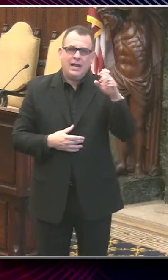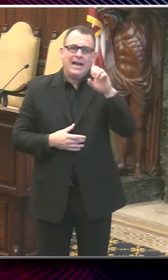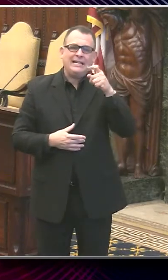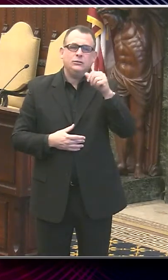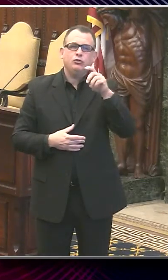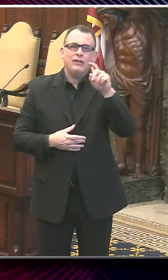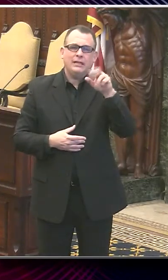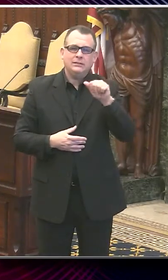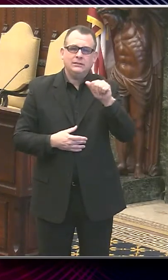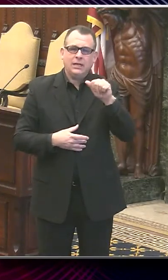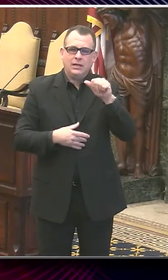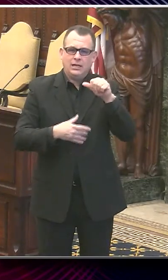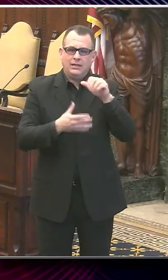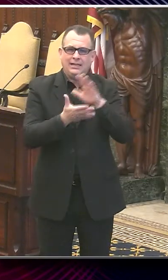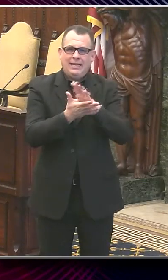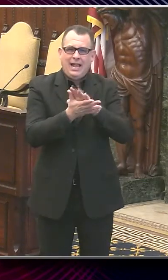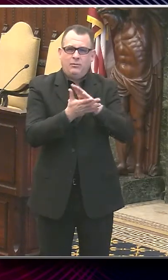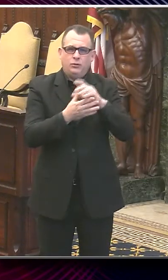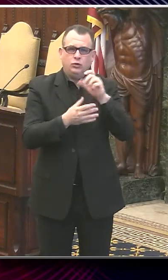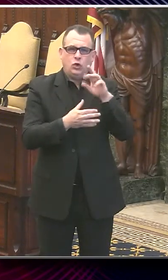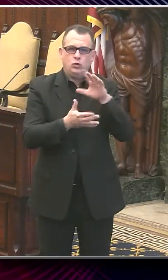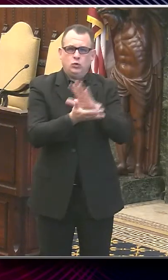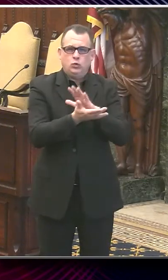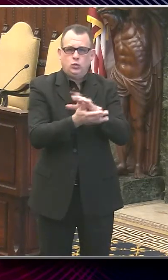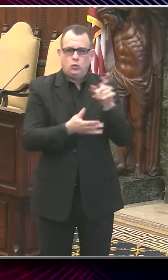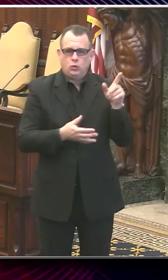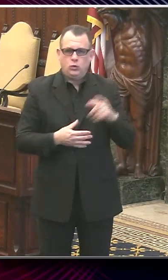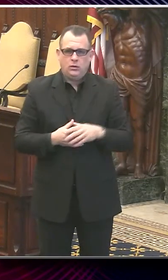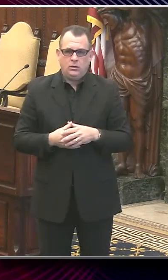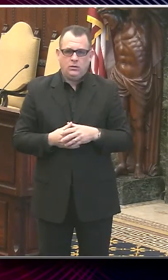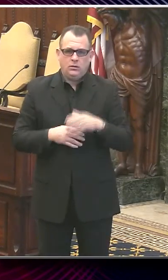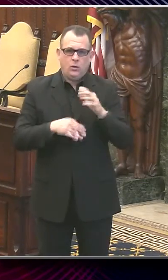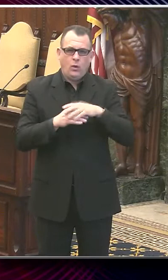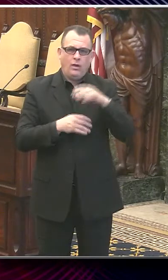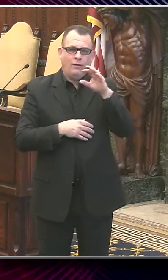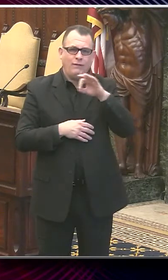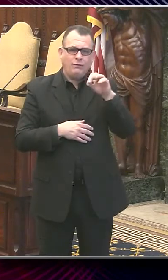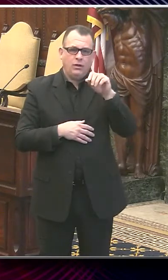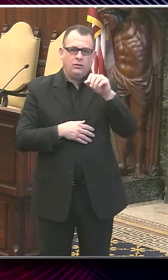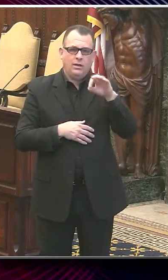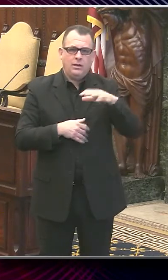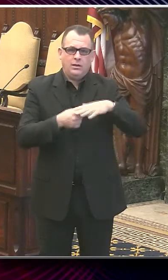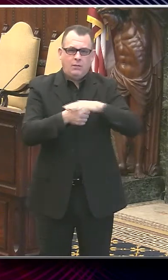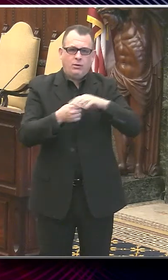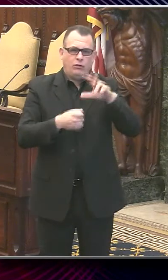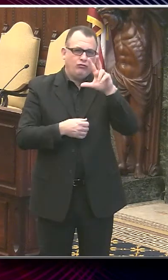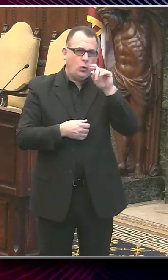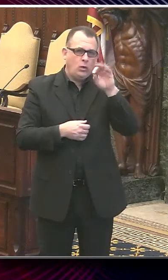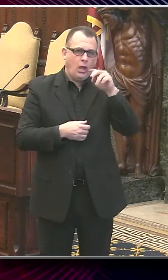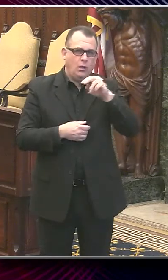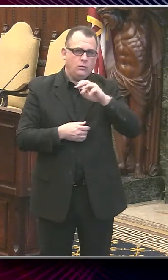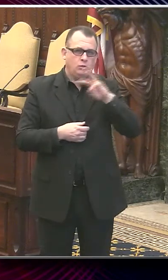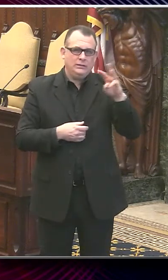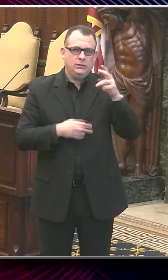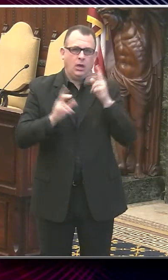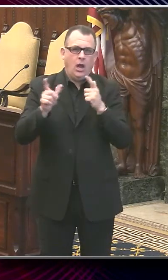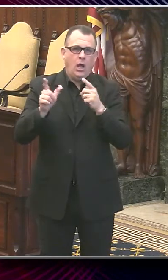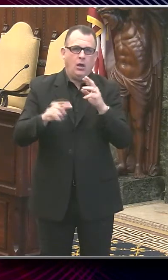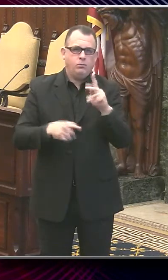High School in Franklinville, in the Franklinville neighborhood. The address is 301 West Hunting Park Avenue, and the zip code